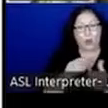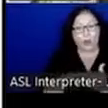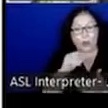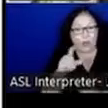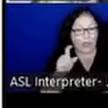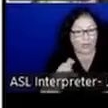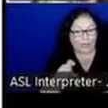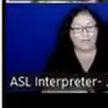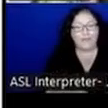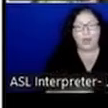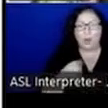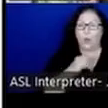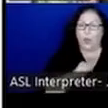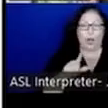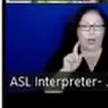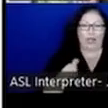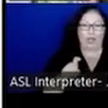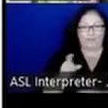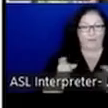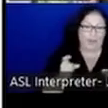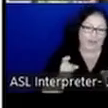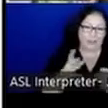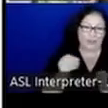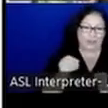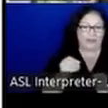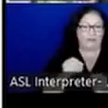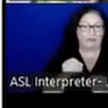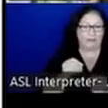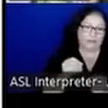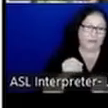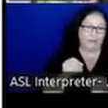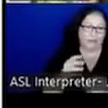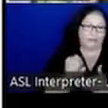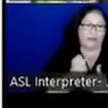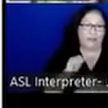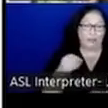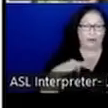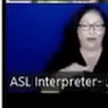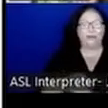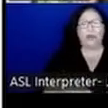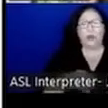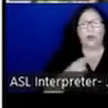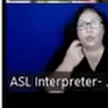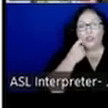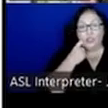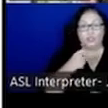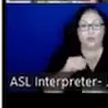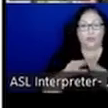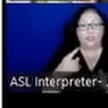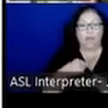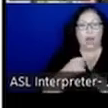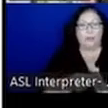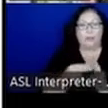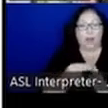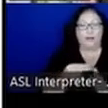to manage and take note of these credits. We actually just released our grand family and kin caregiver